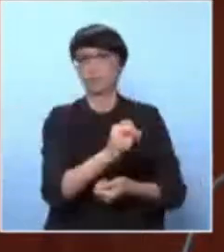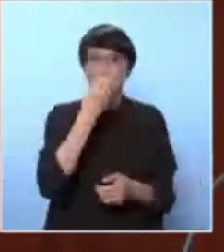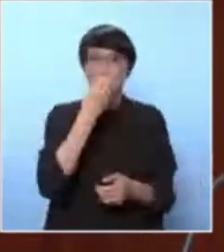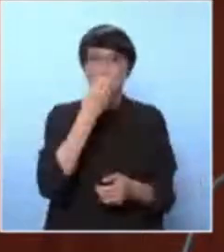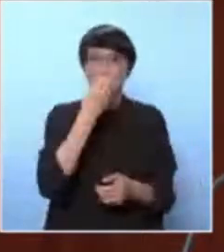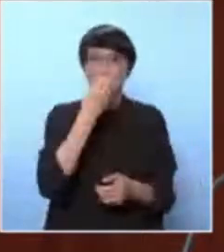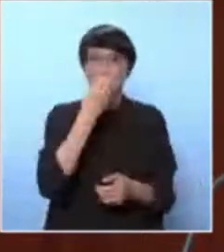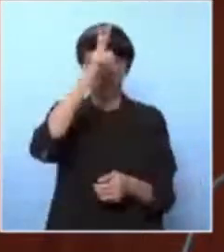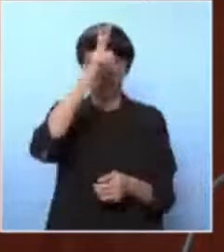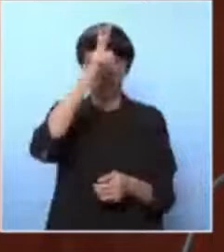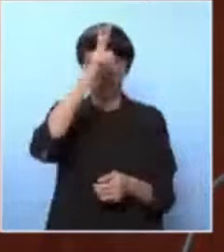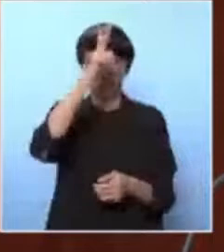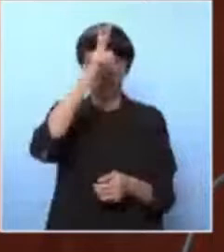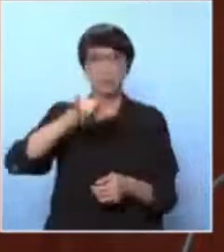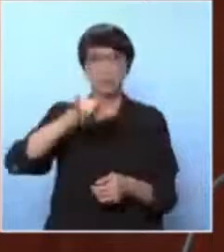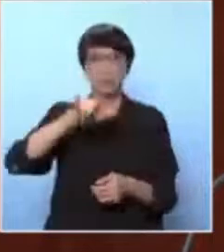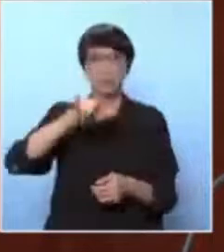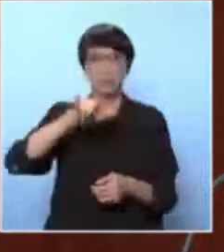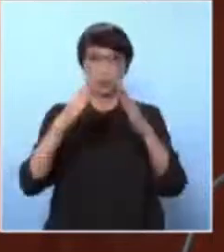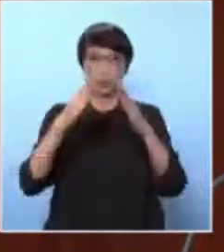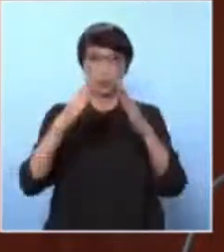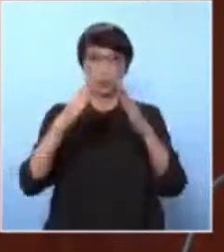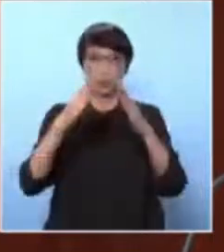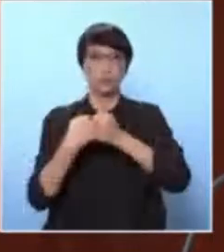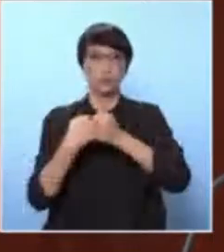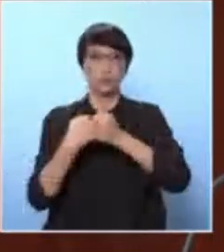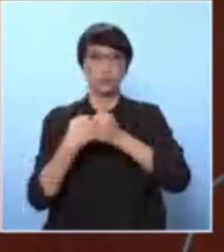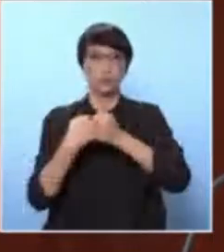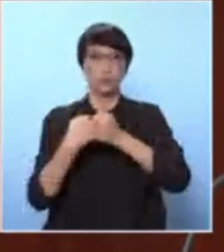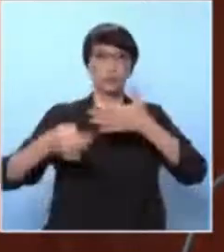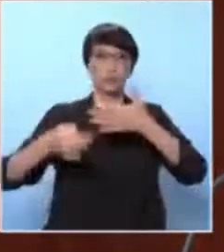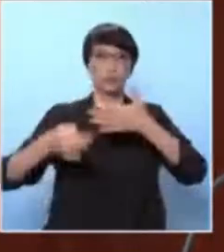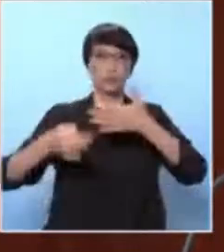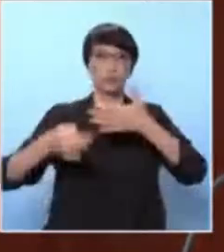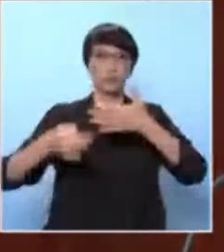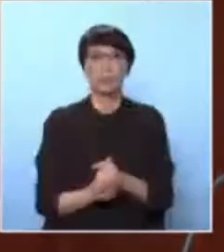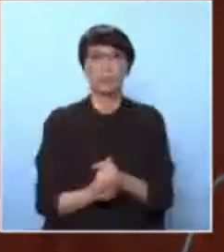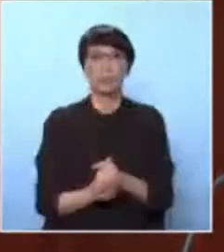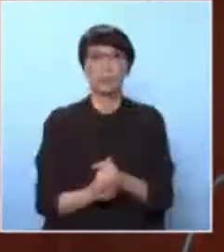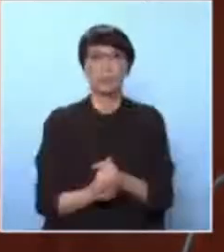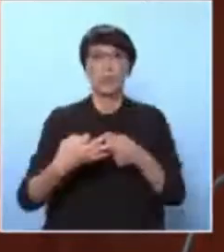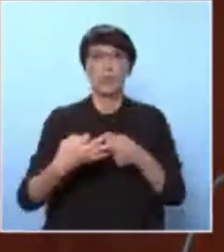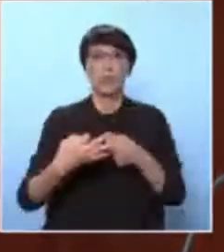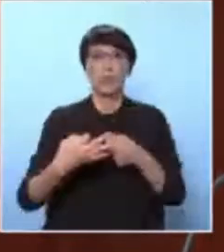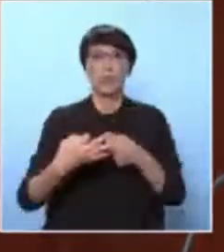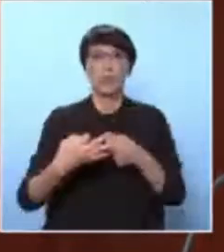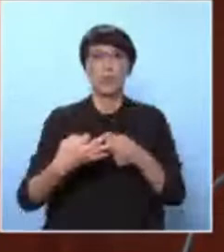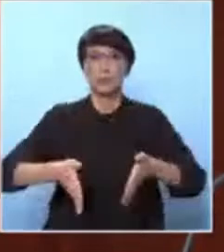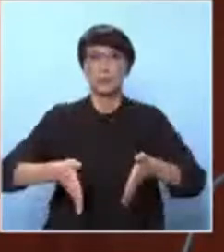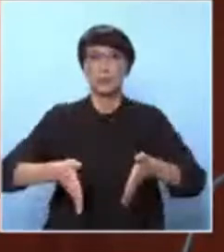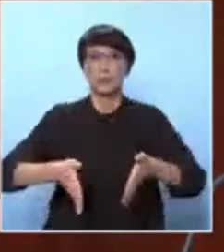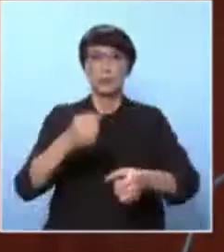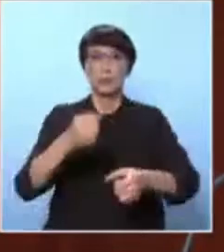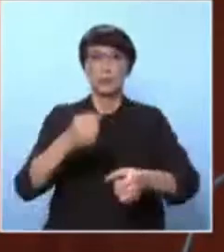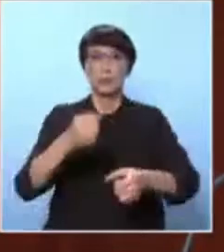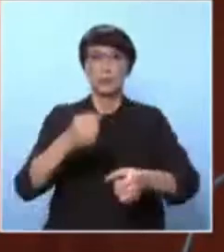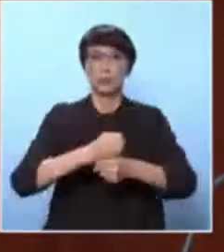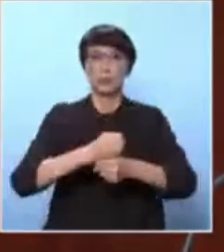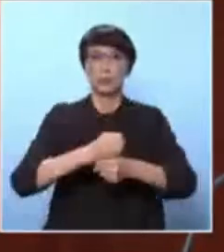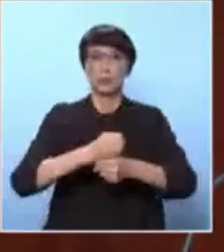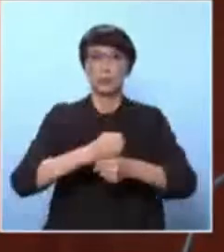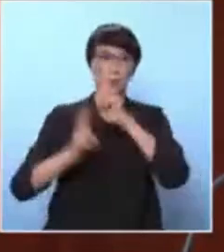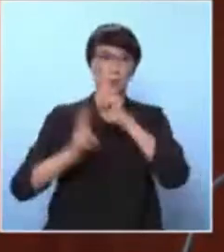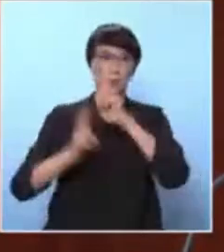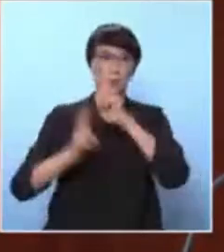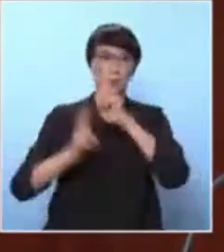to enhance the competitiveness of the HKIA. We will press ahead with the free runway system and various projects under the